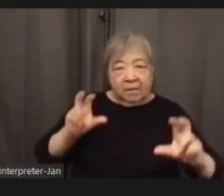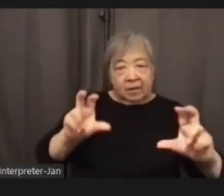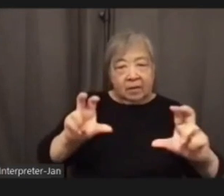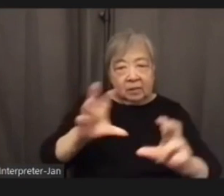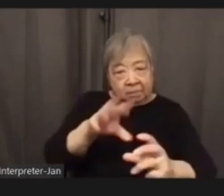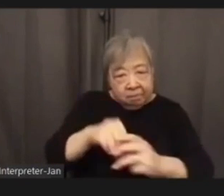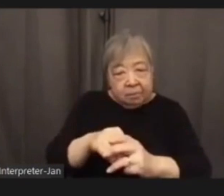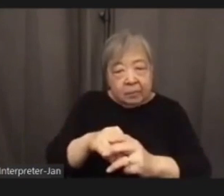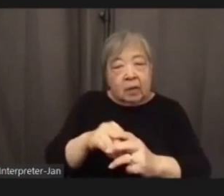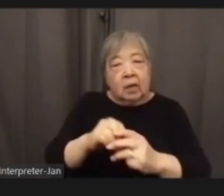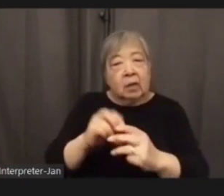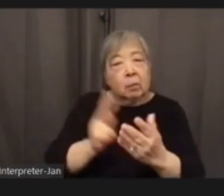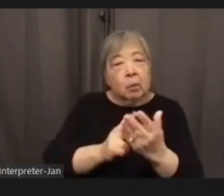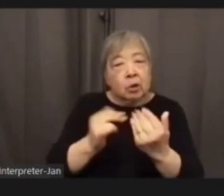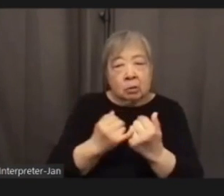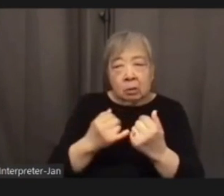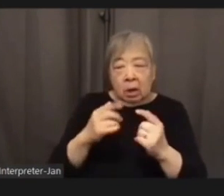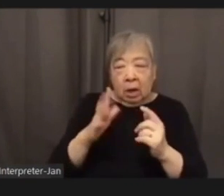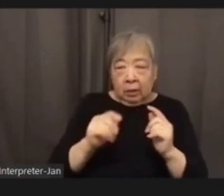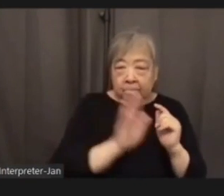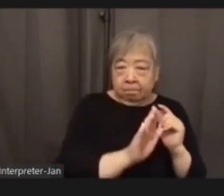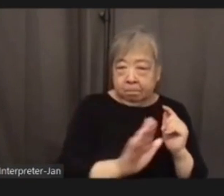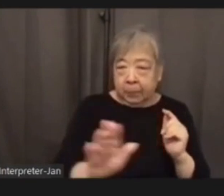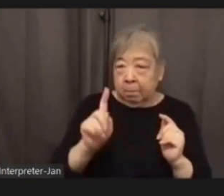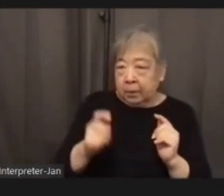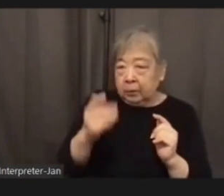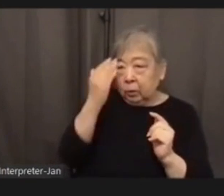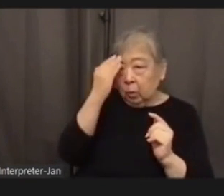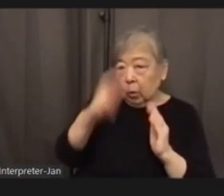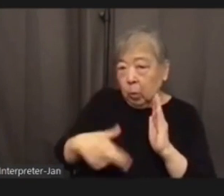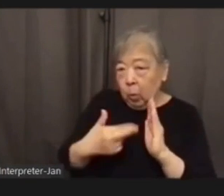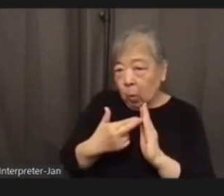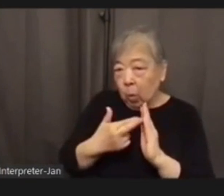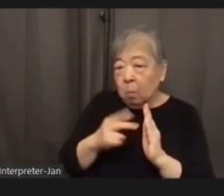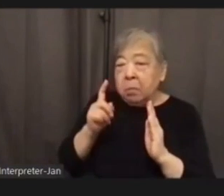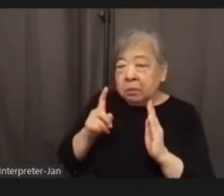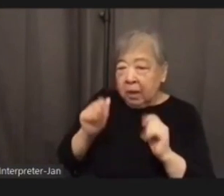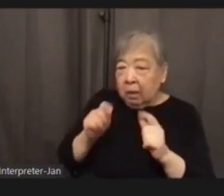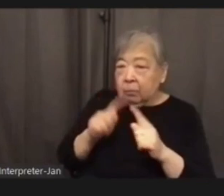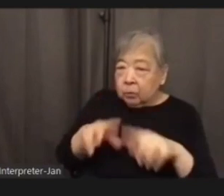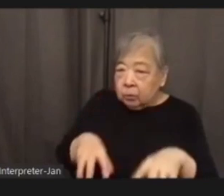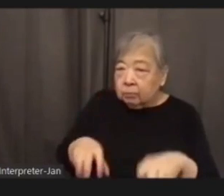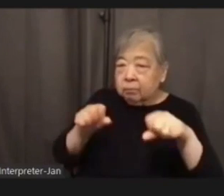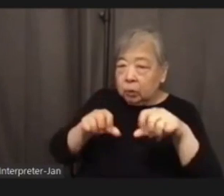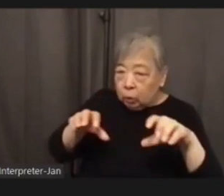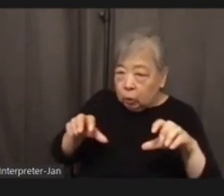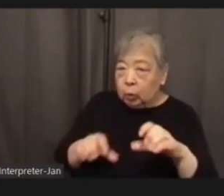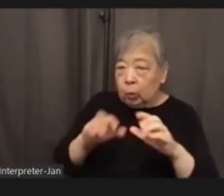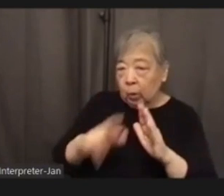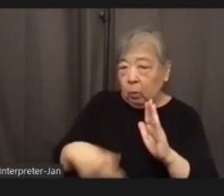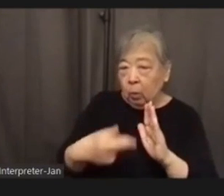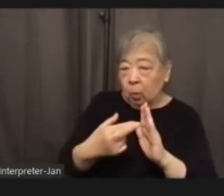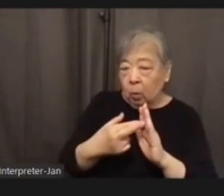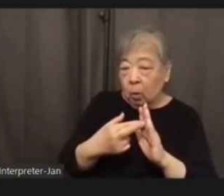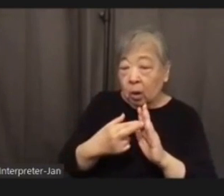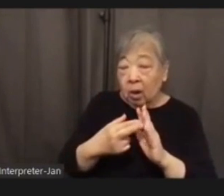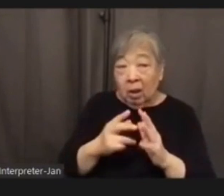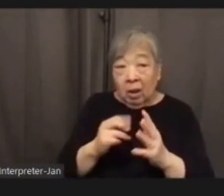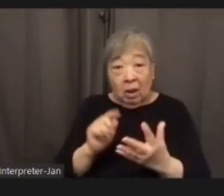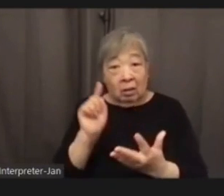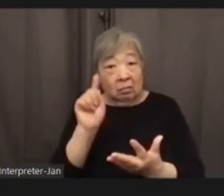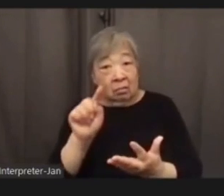And has to know their role very clearly and be able to play their role well. And in particular, these